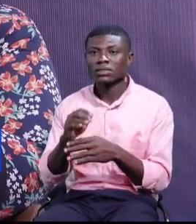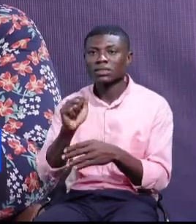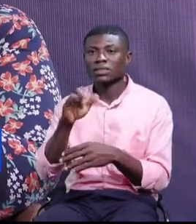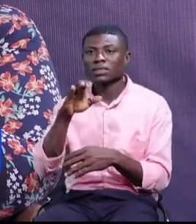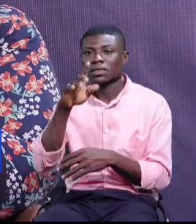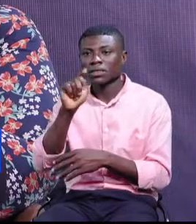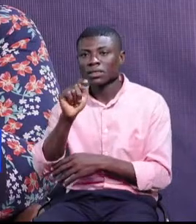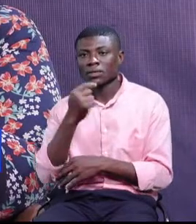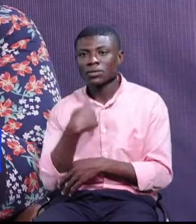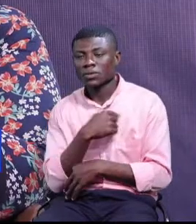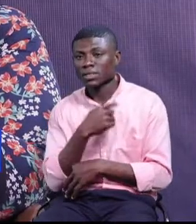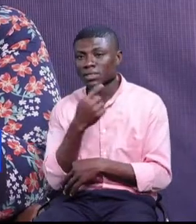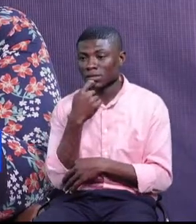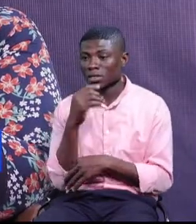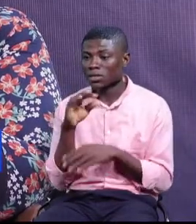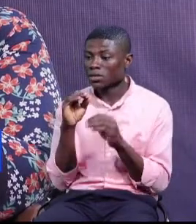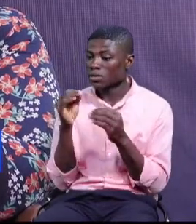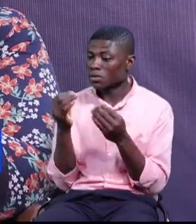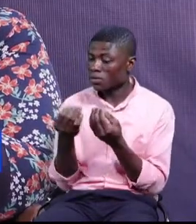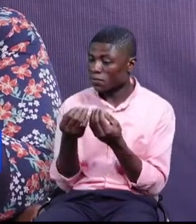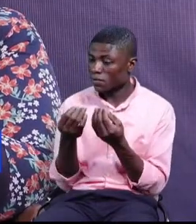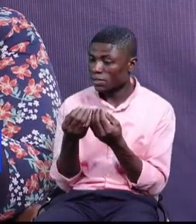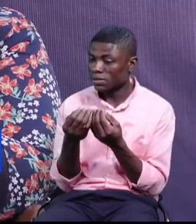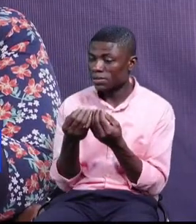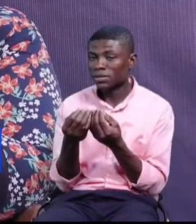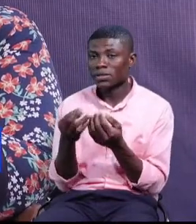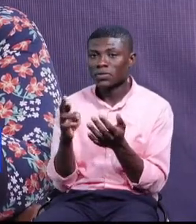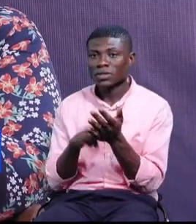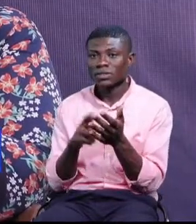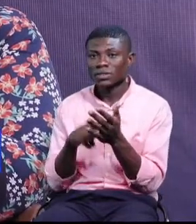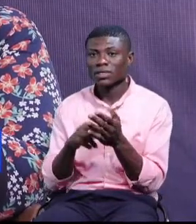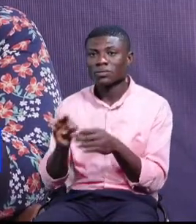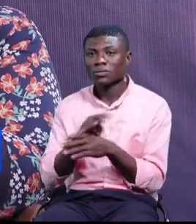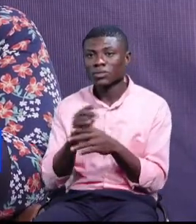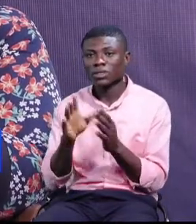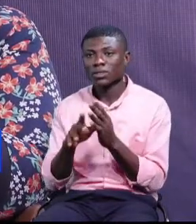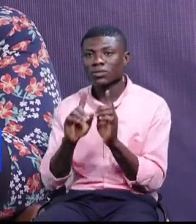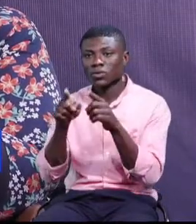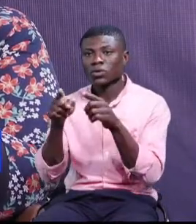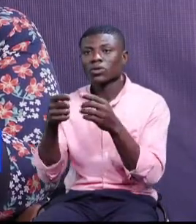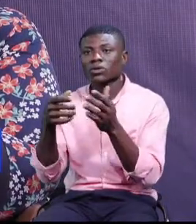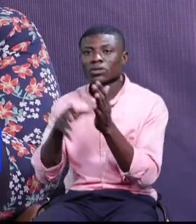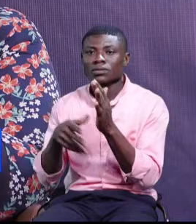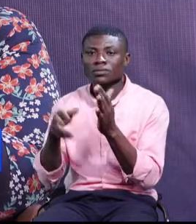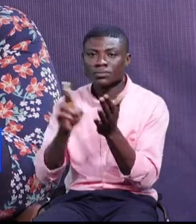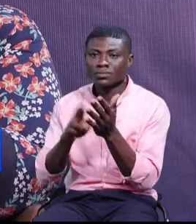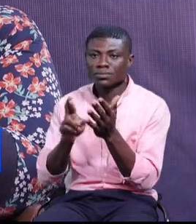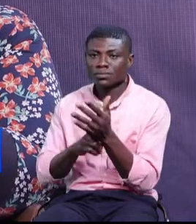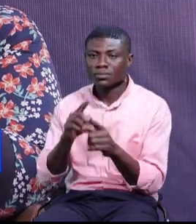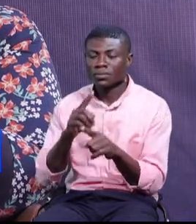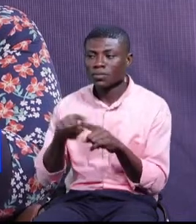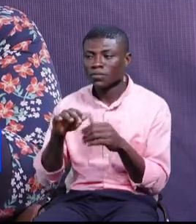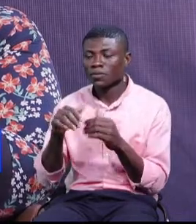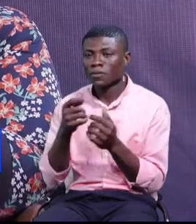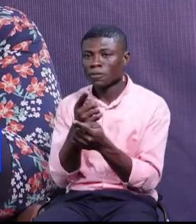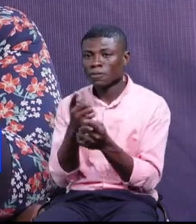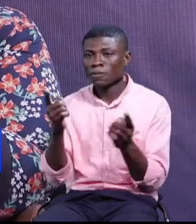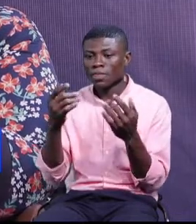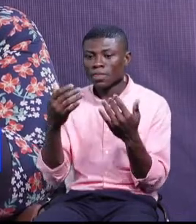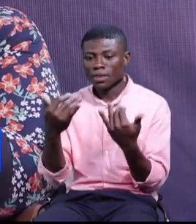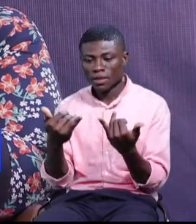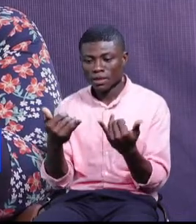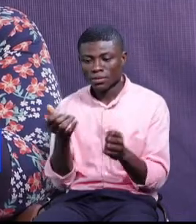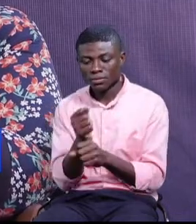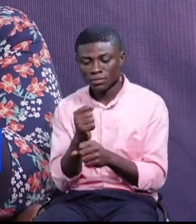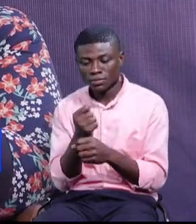we say Office of the Registrar of Companies. So you go there and then you do your registration. But then they have now